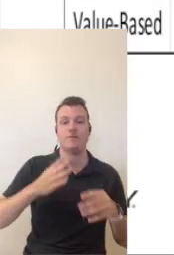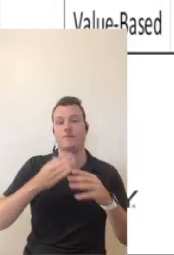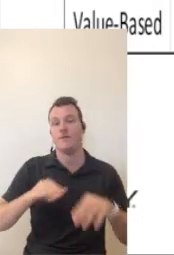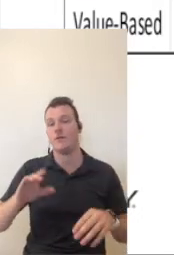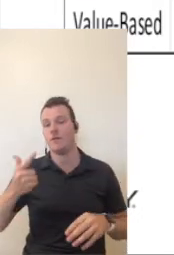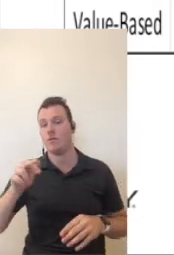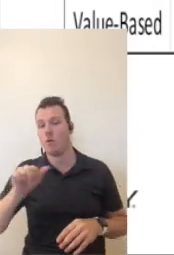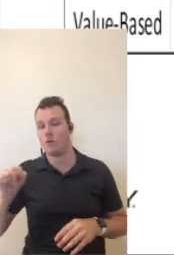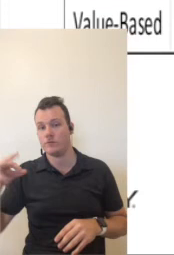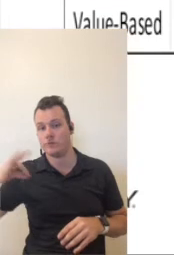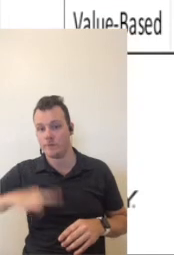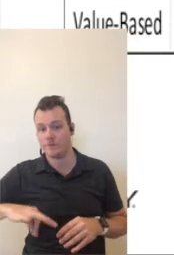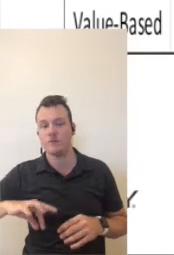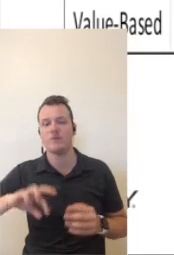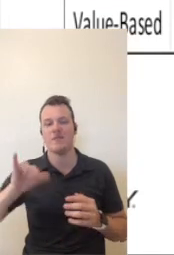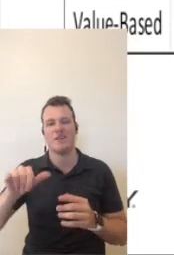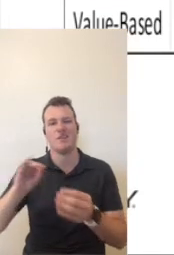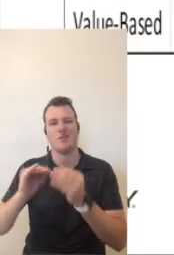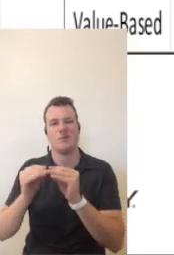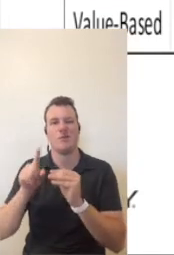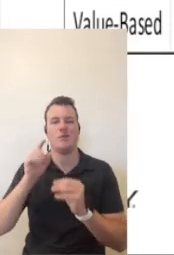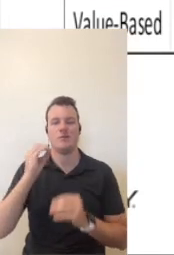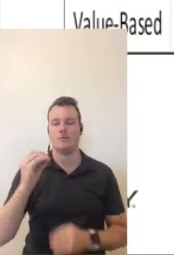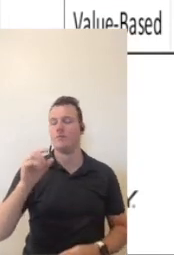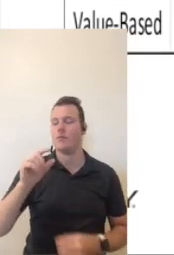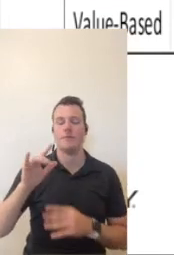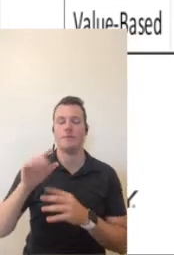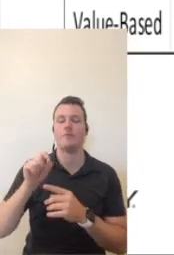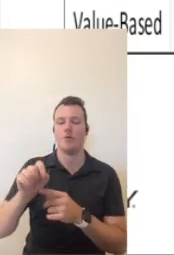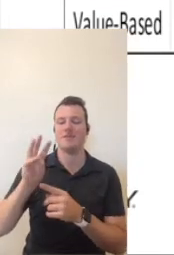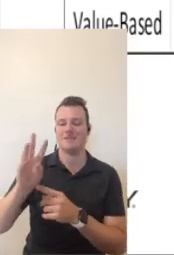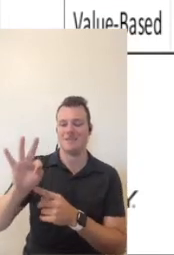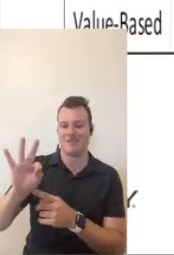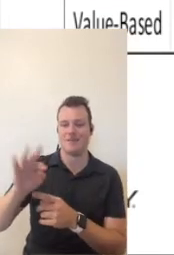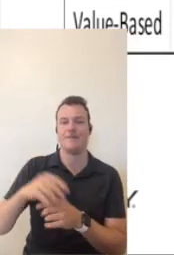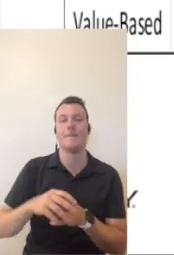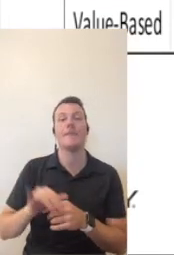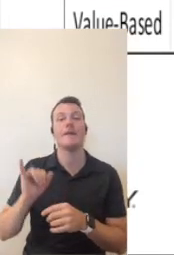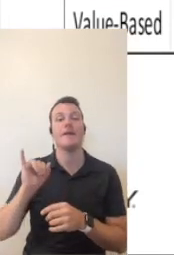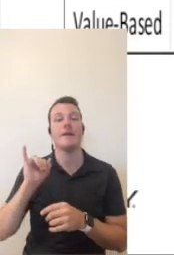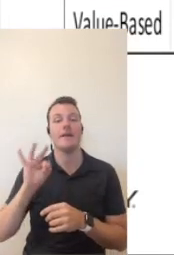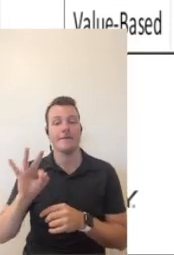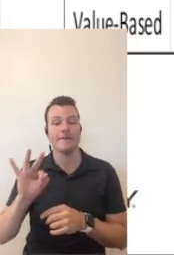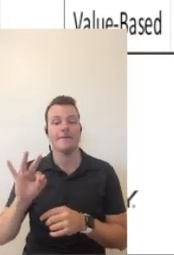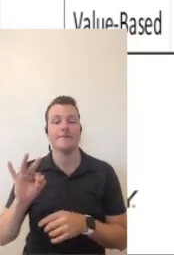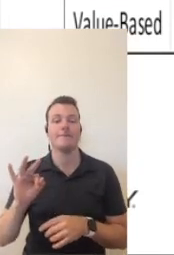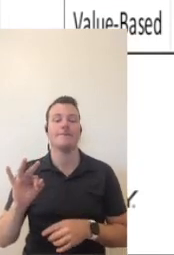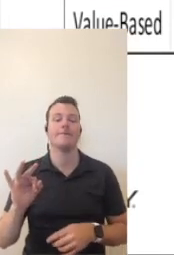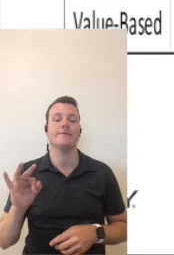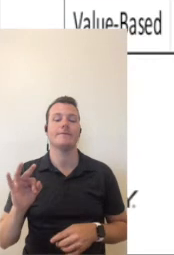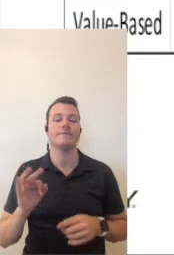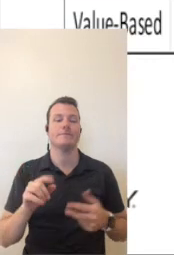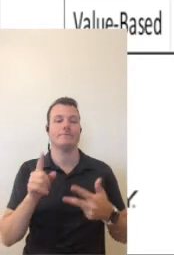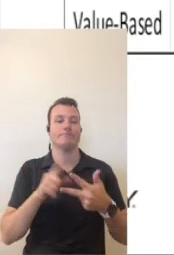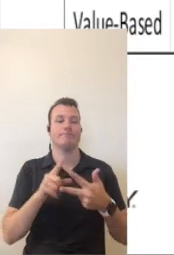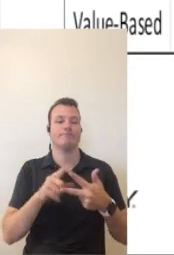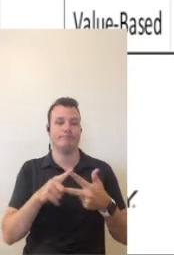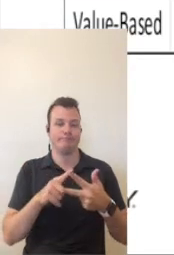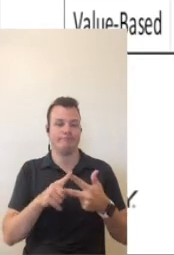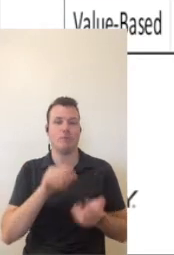$125 in net revenue divided by my gross revenue is giving me a value of